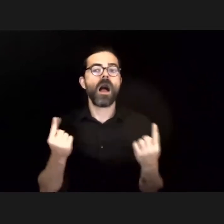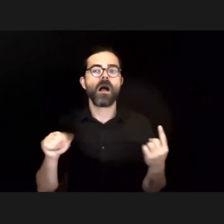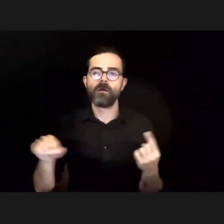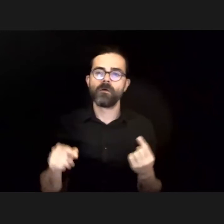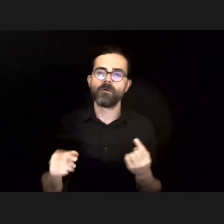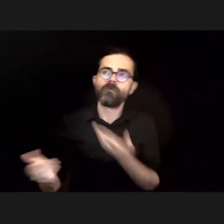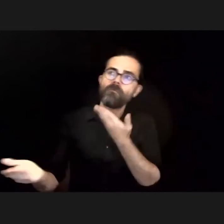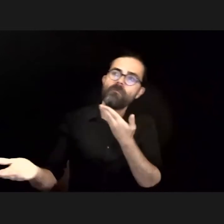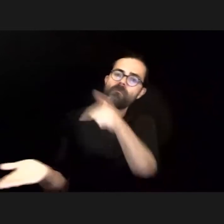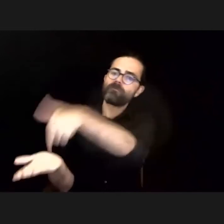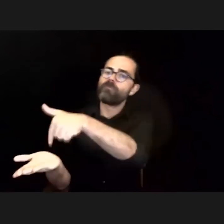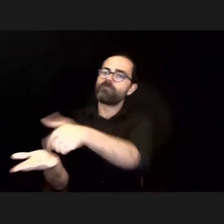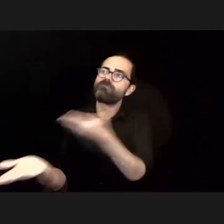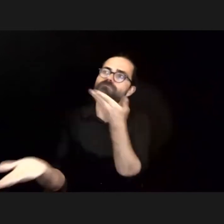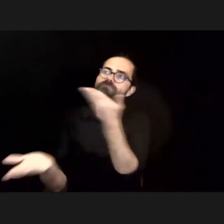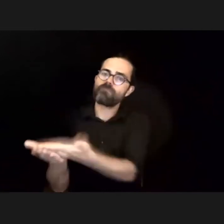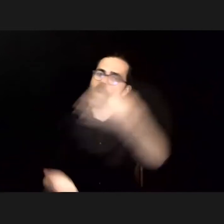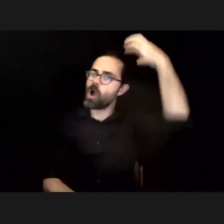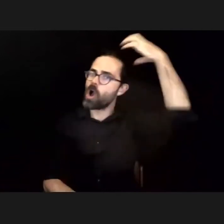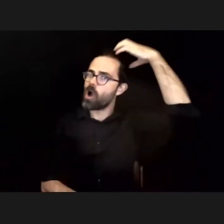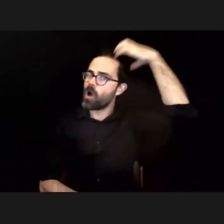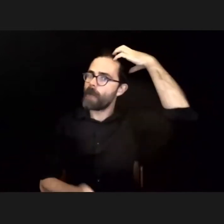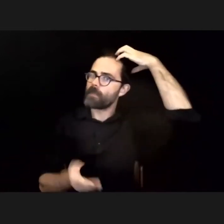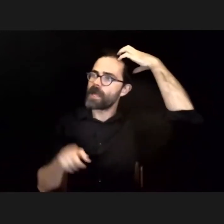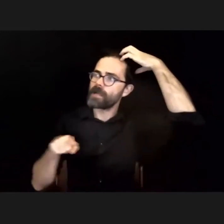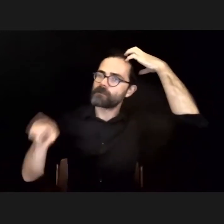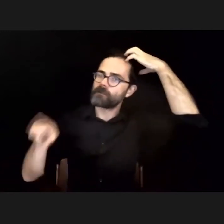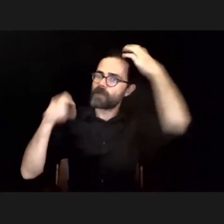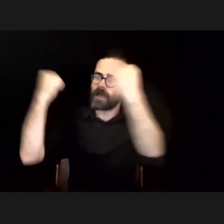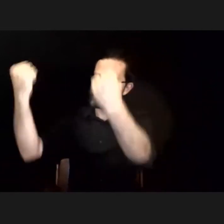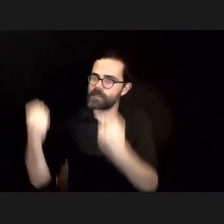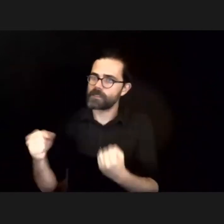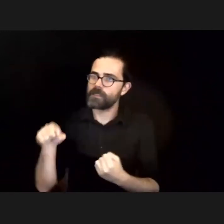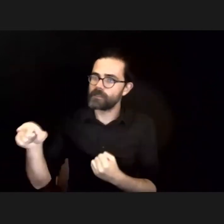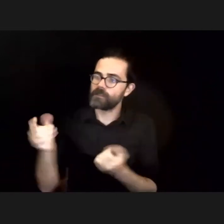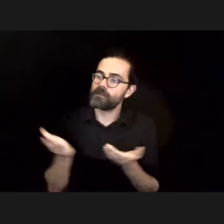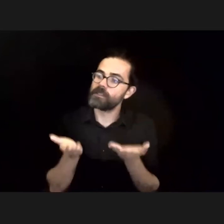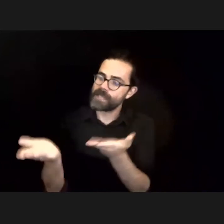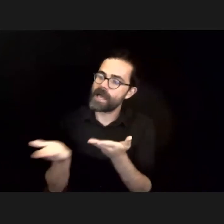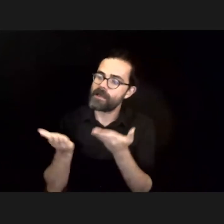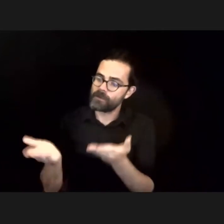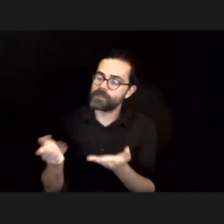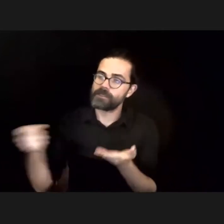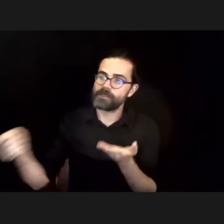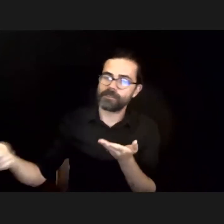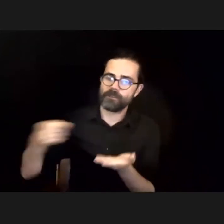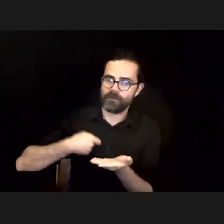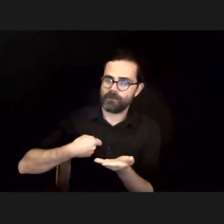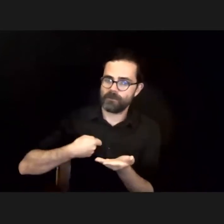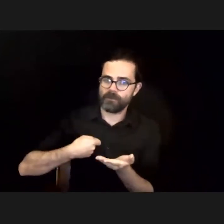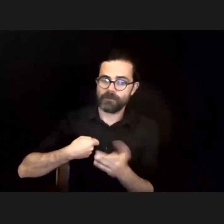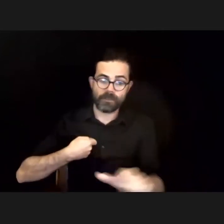public administrations. So we cover the service for the administration and for the end users is a free